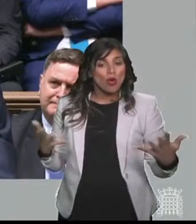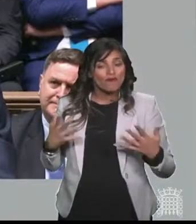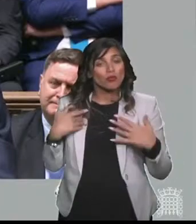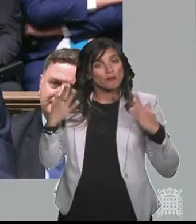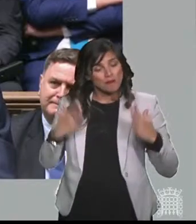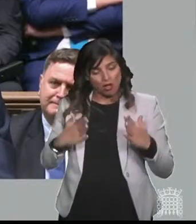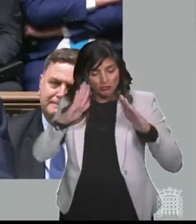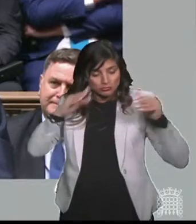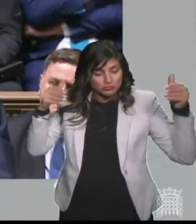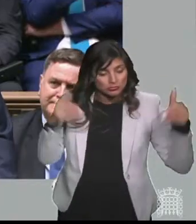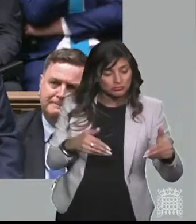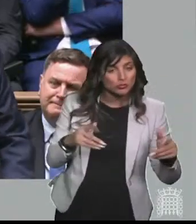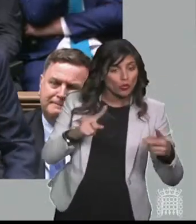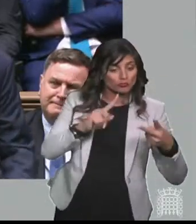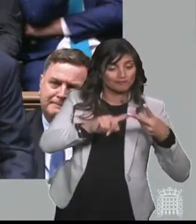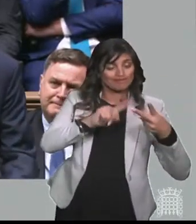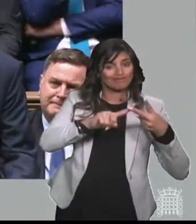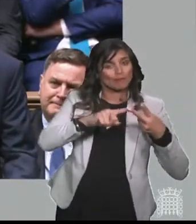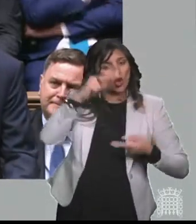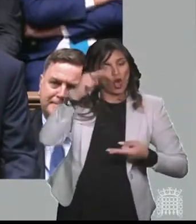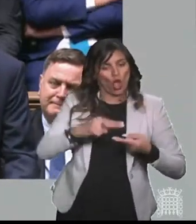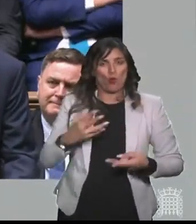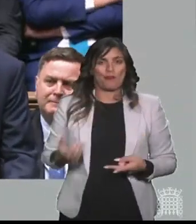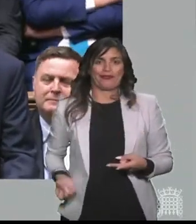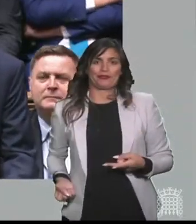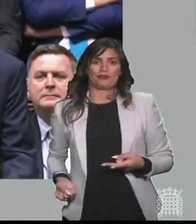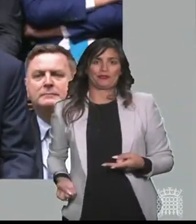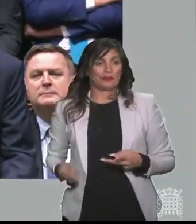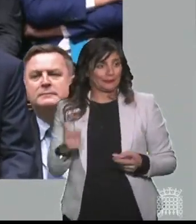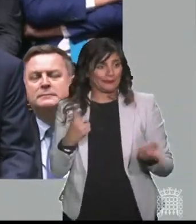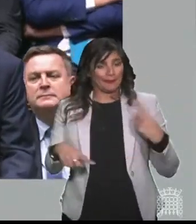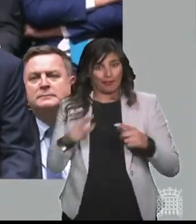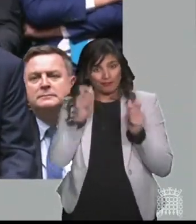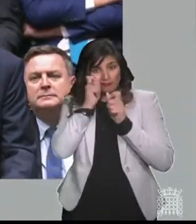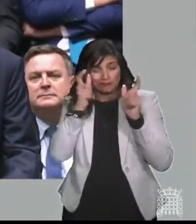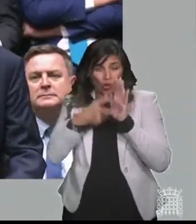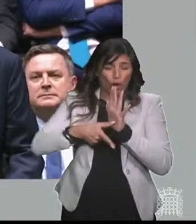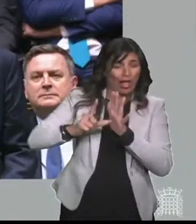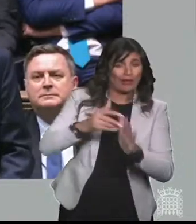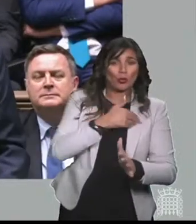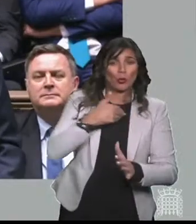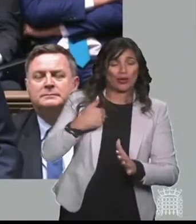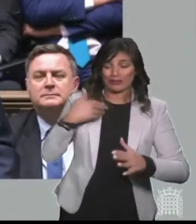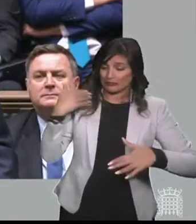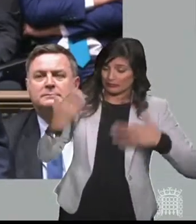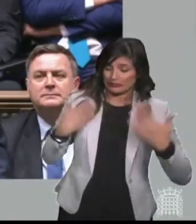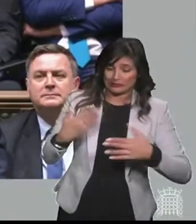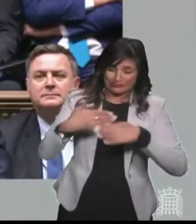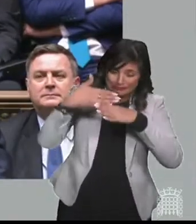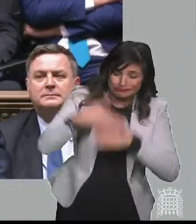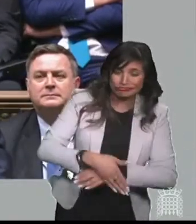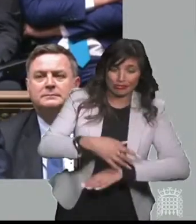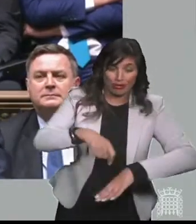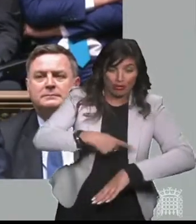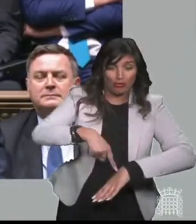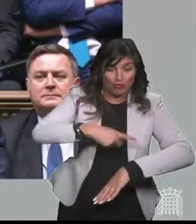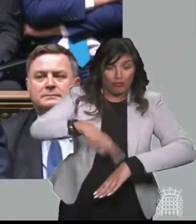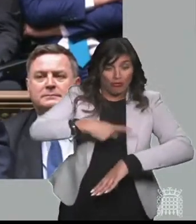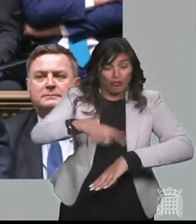pay. People who get up early, put in the hours and work hard for their families deserve to be paid